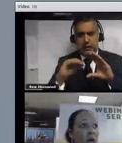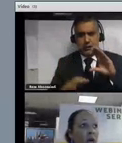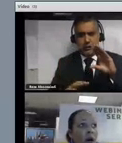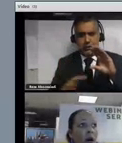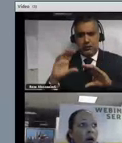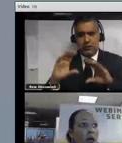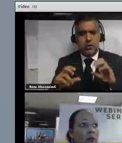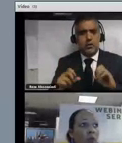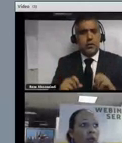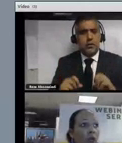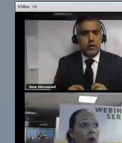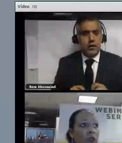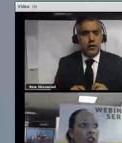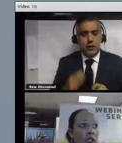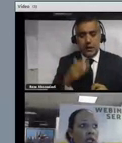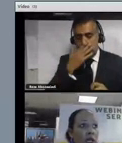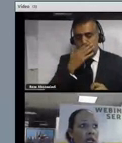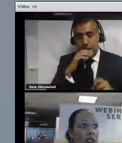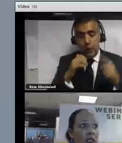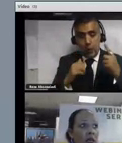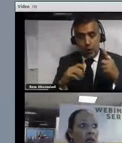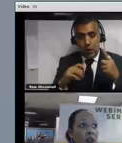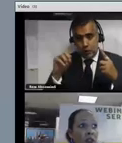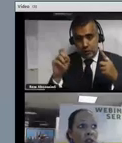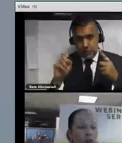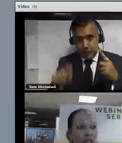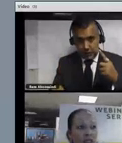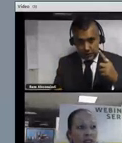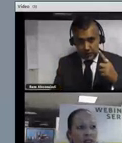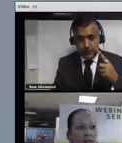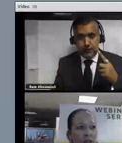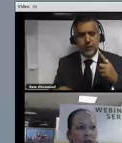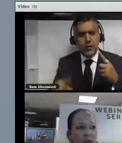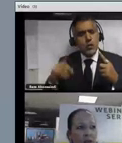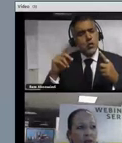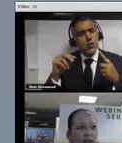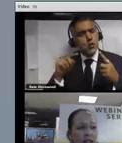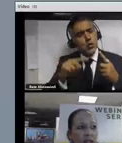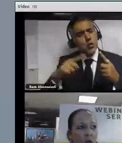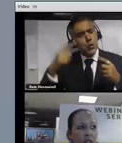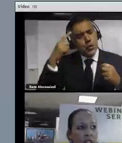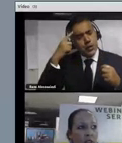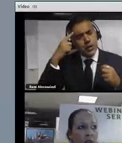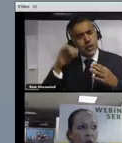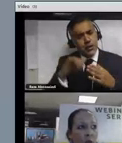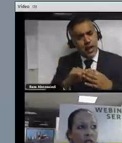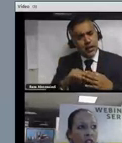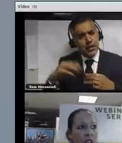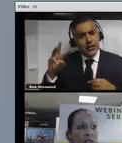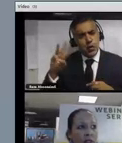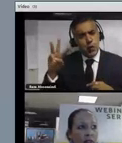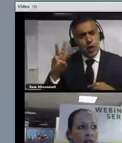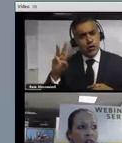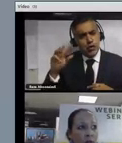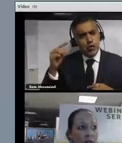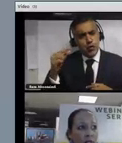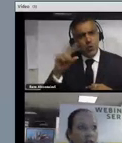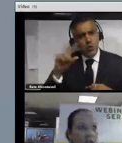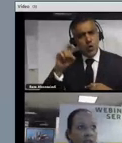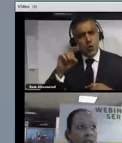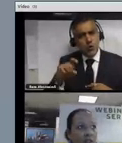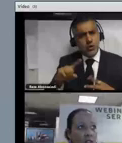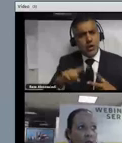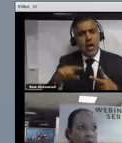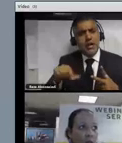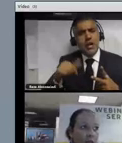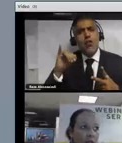questions. The one question is, do you think that the Washington Group questions and other instruments are